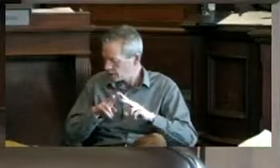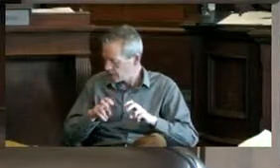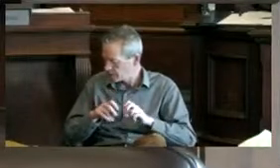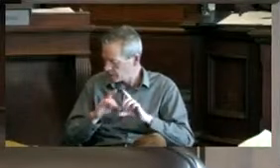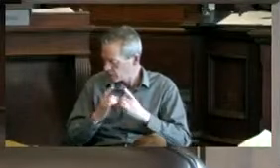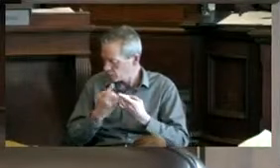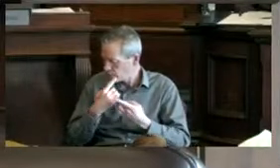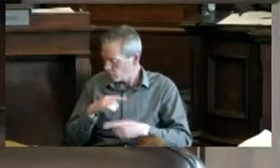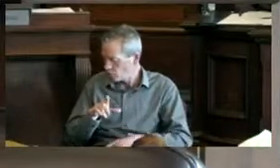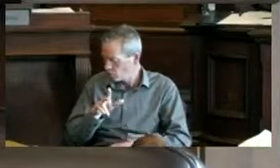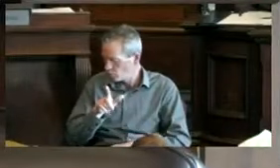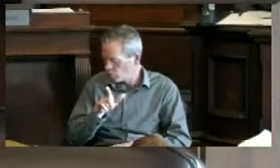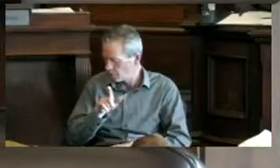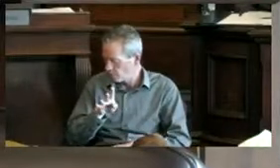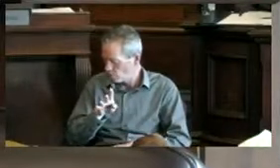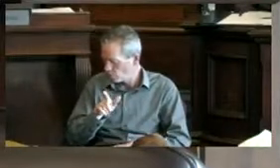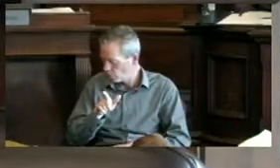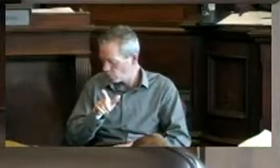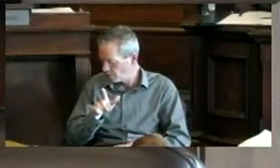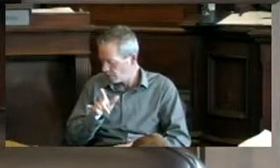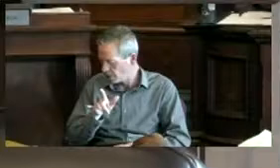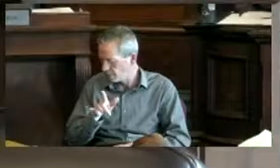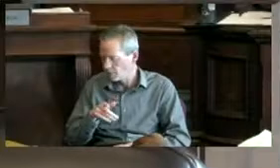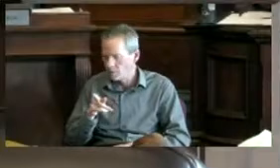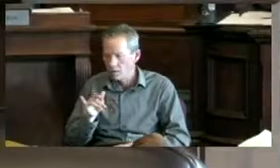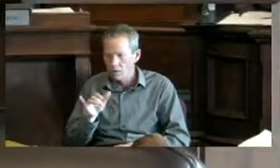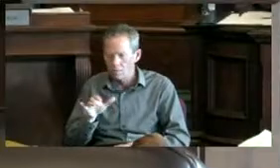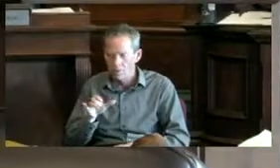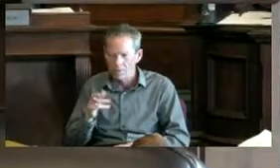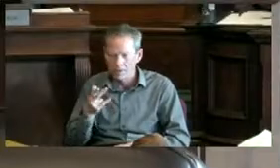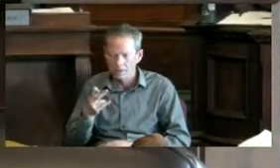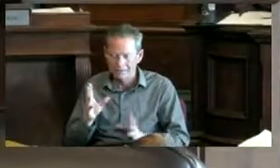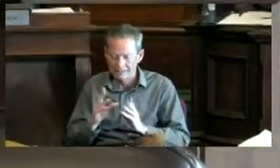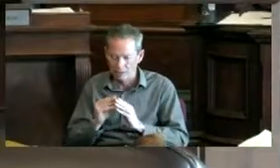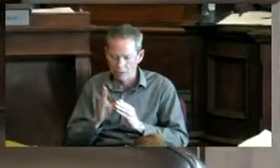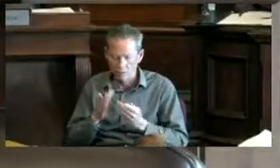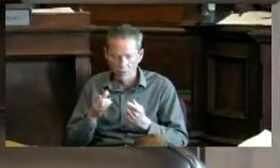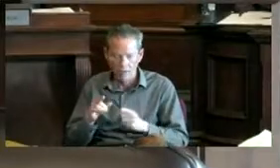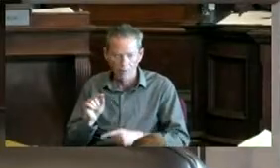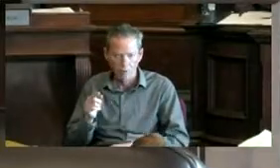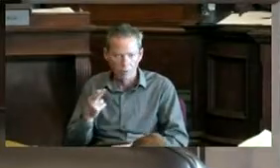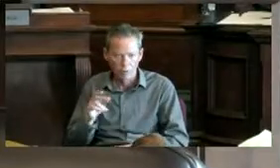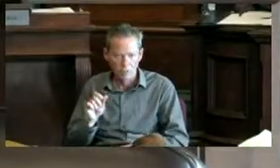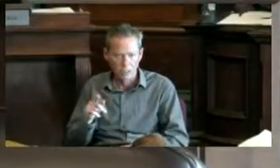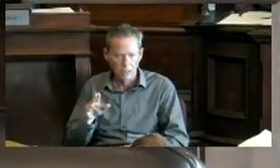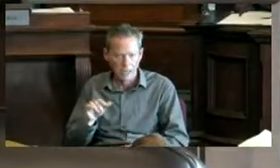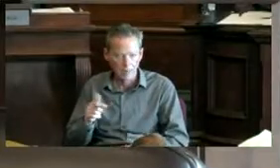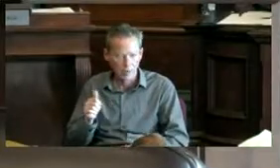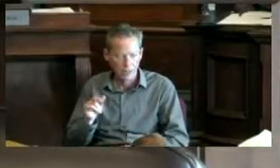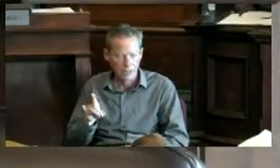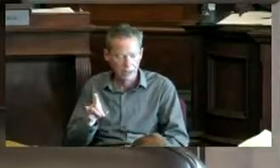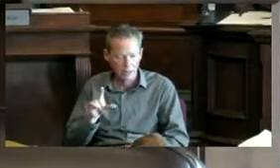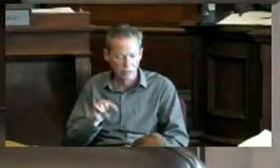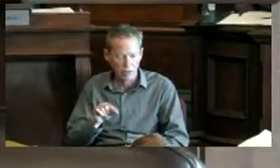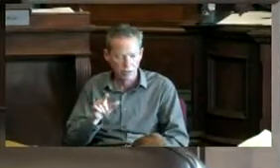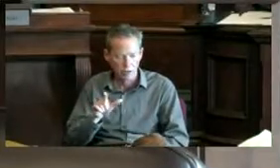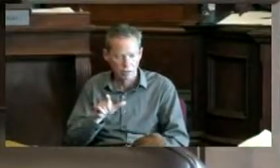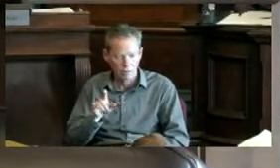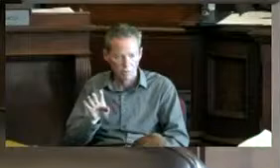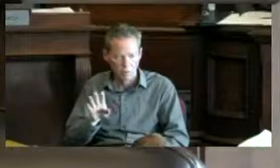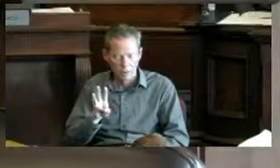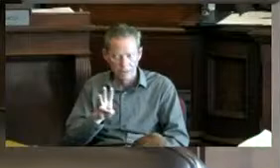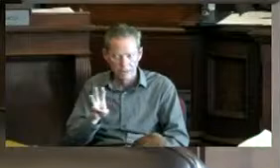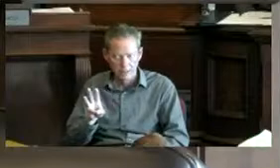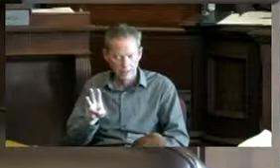the 2024-25, a public hearing to be held on Thursday, April 18th, 2024 at 6 p.m.